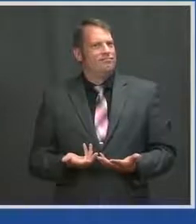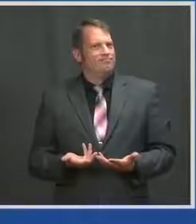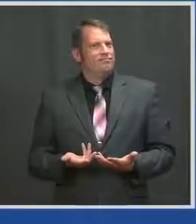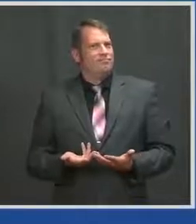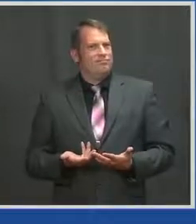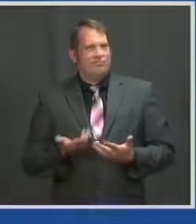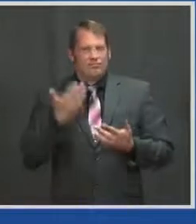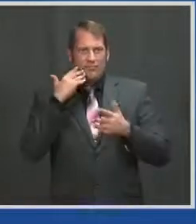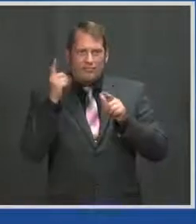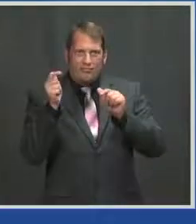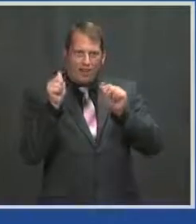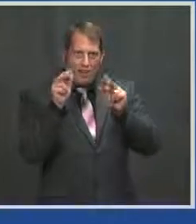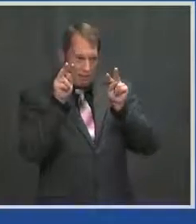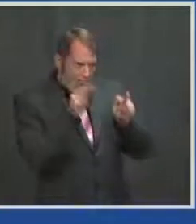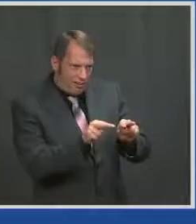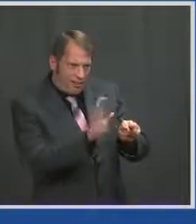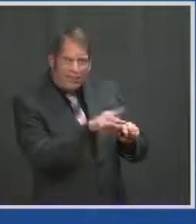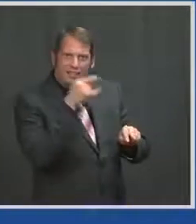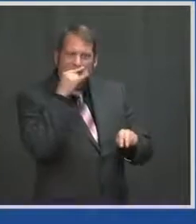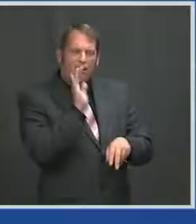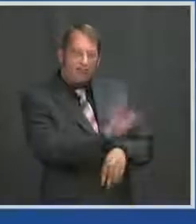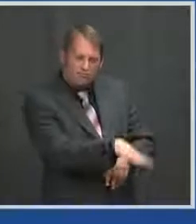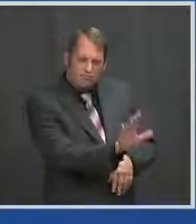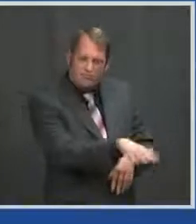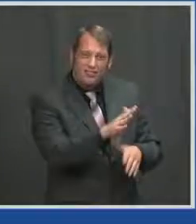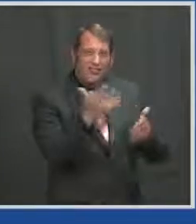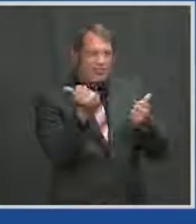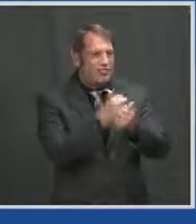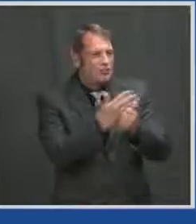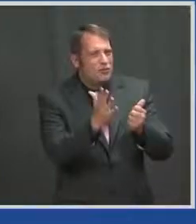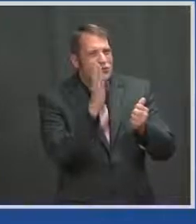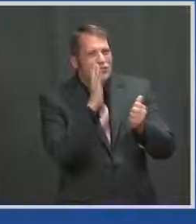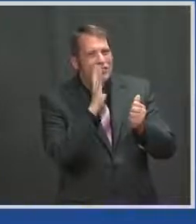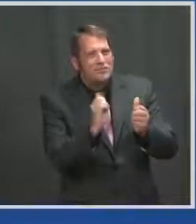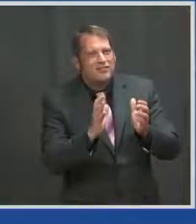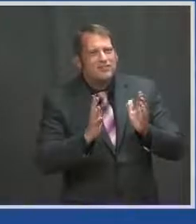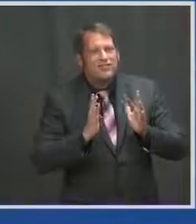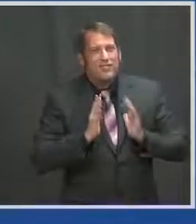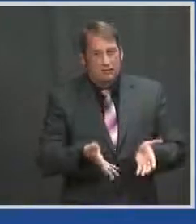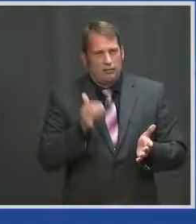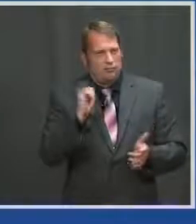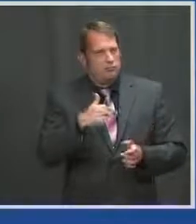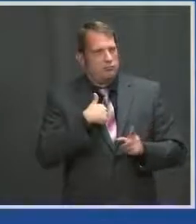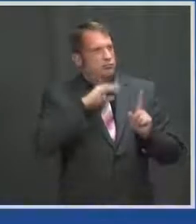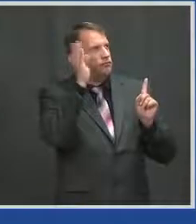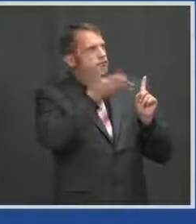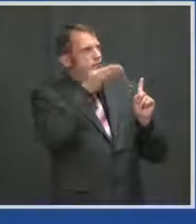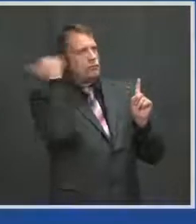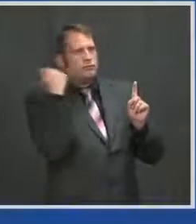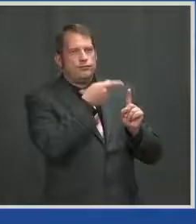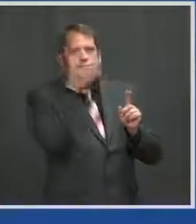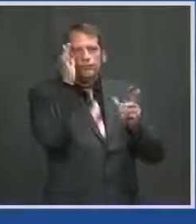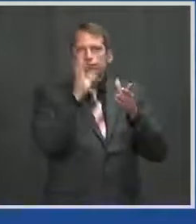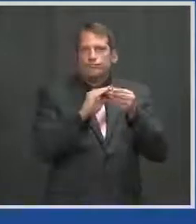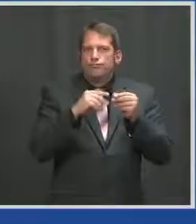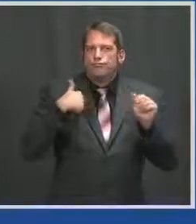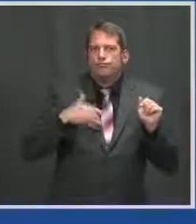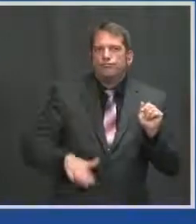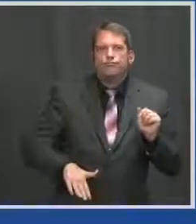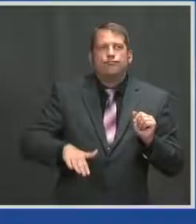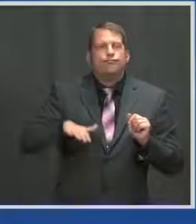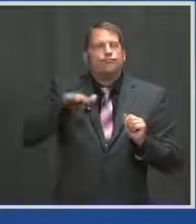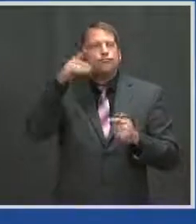okay. I've never forgotten that. I've never forgotten those folks I grew up with. I think about them every day as